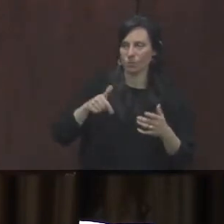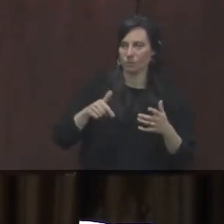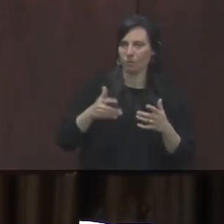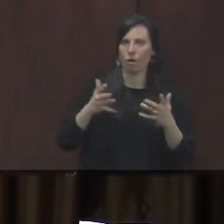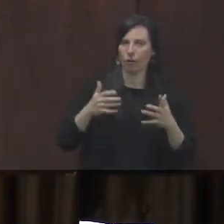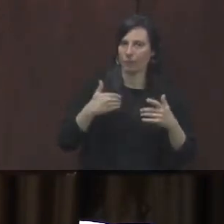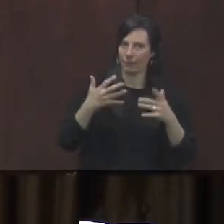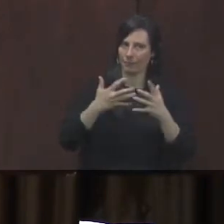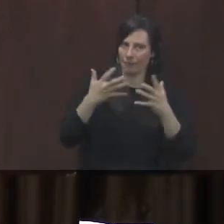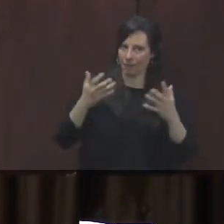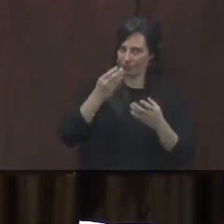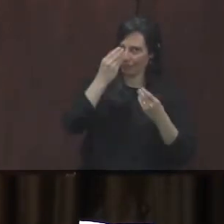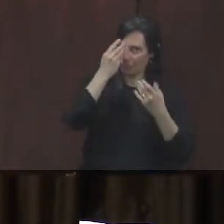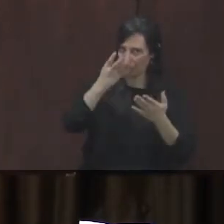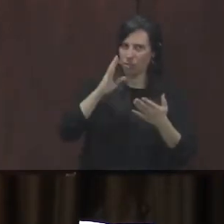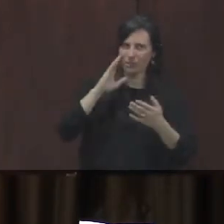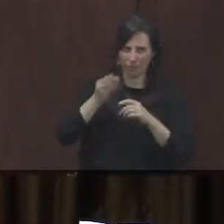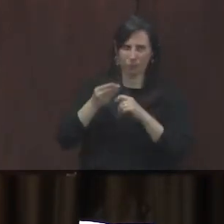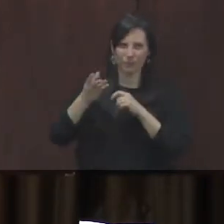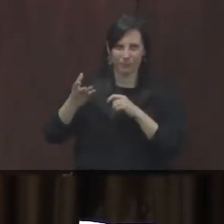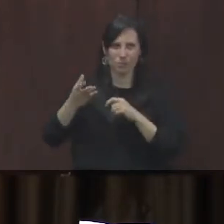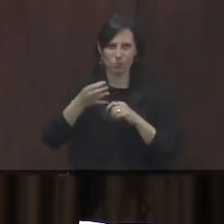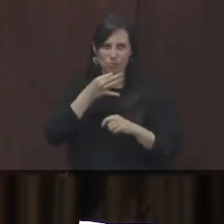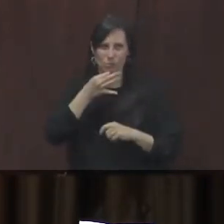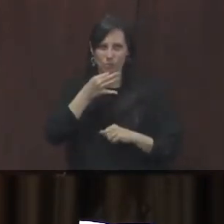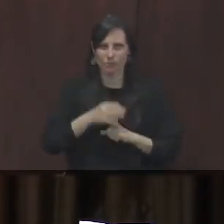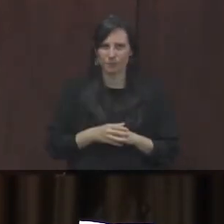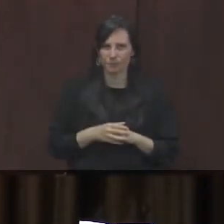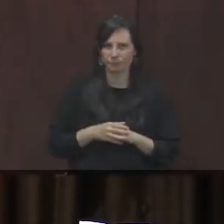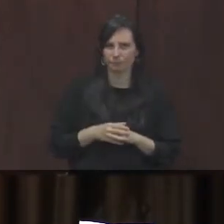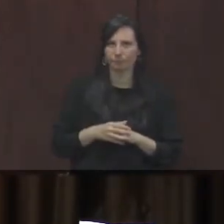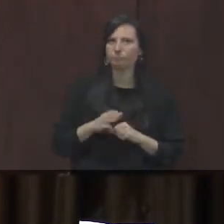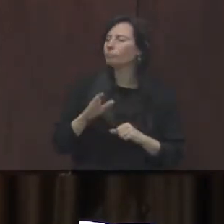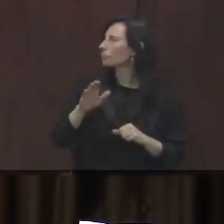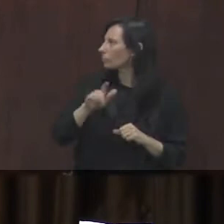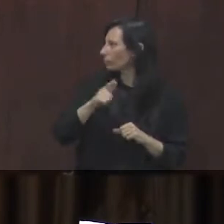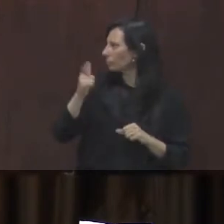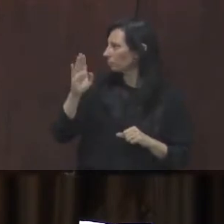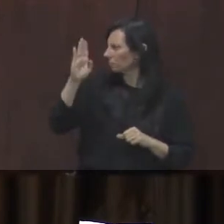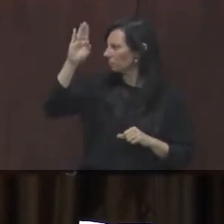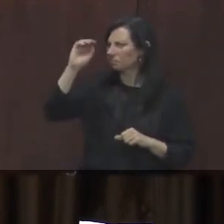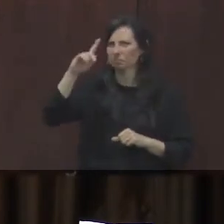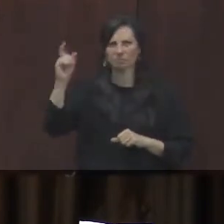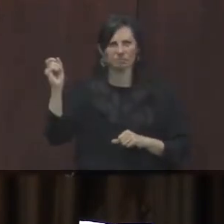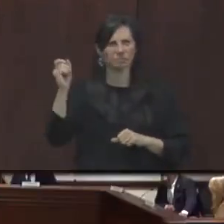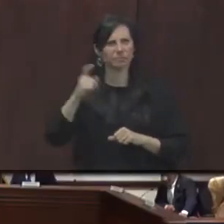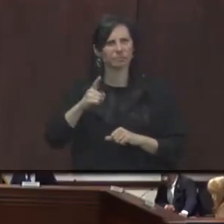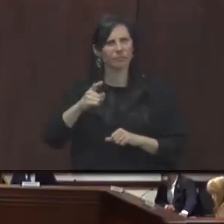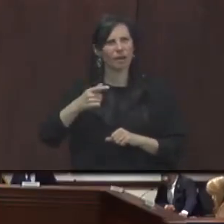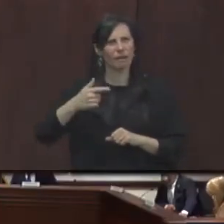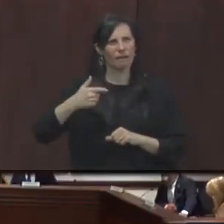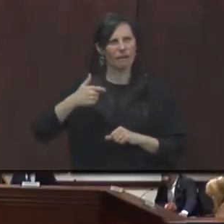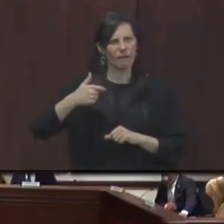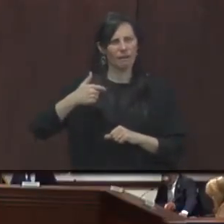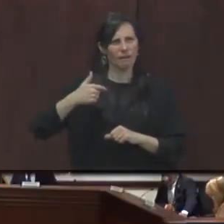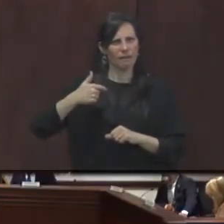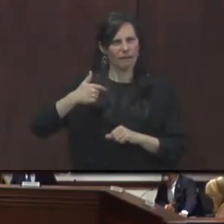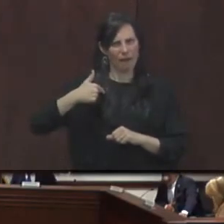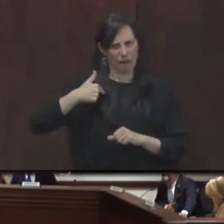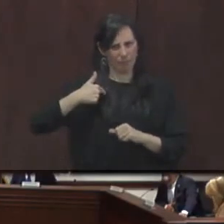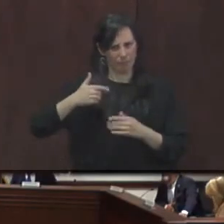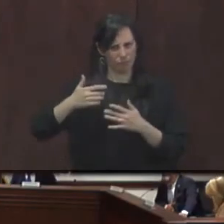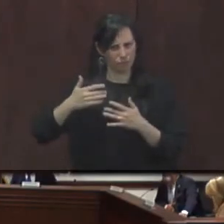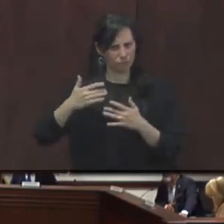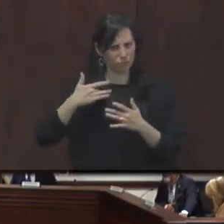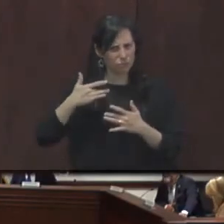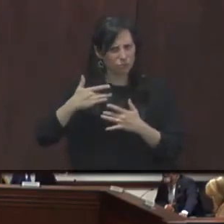you. I have a question before you go. I'm particularly concerned about what's